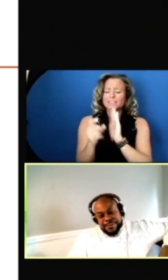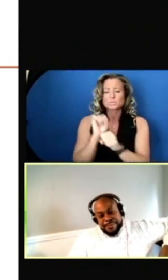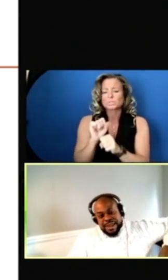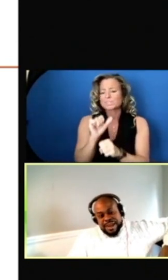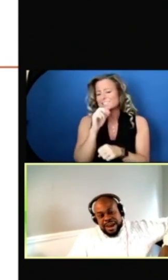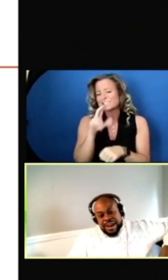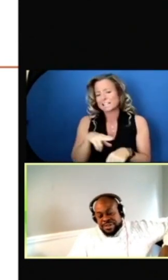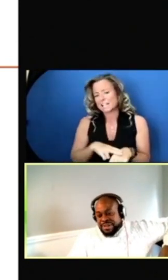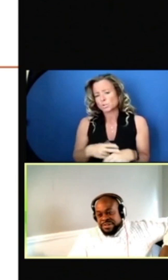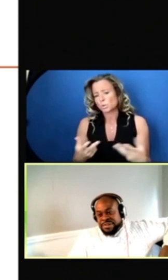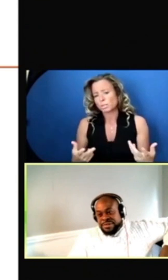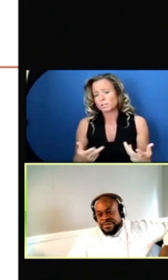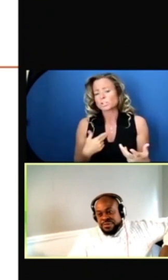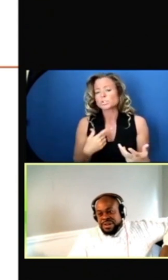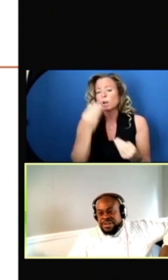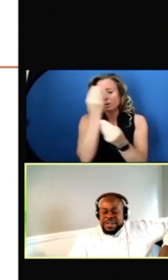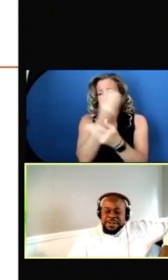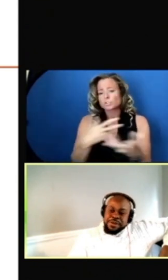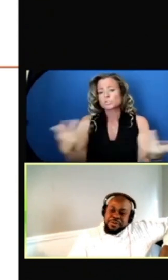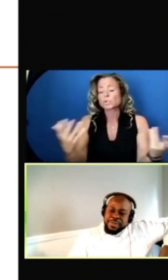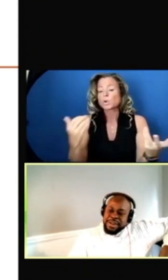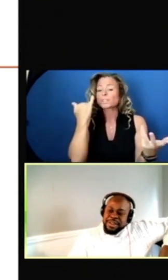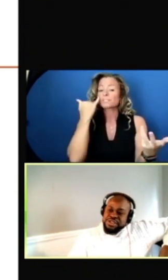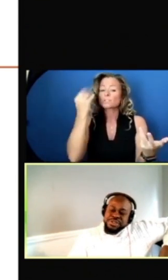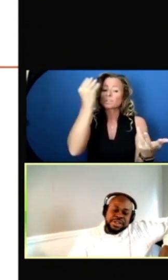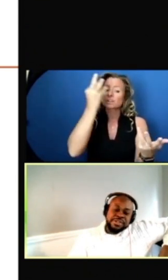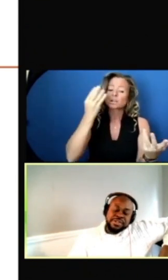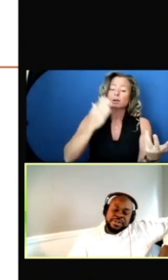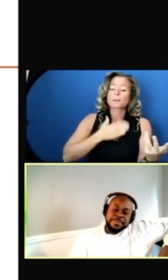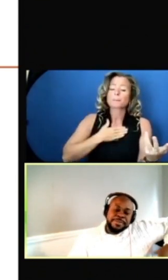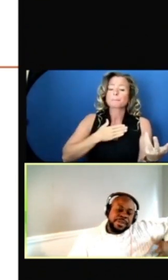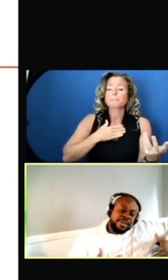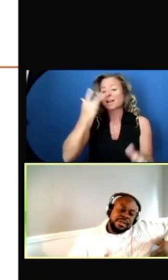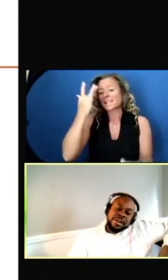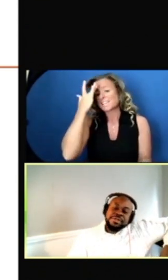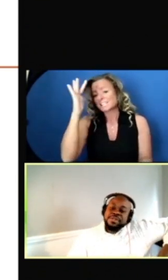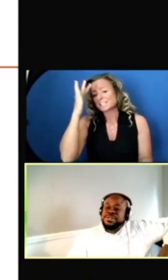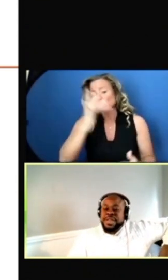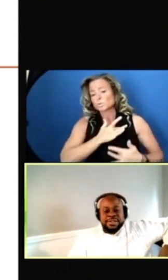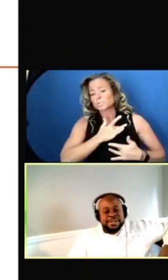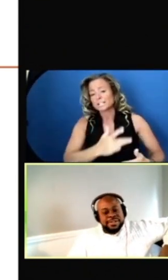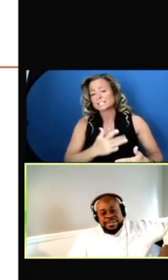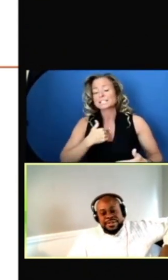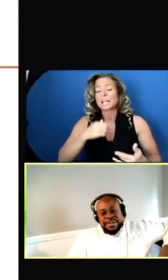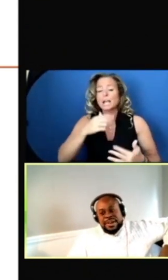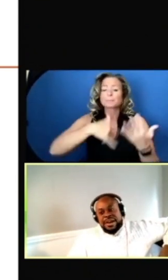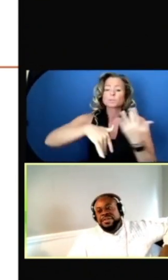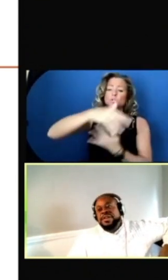And so I would tell you, if you wanted to think about what my intellectual tendencies are, I'm a social